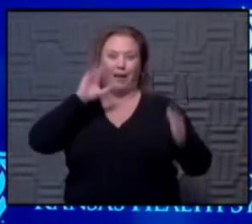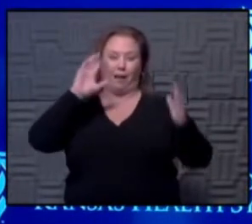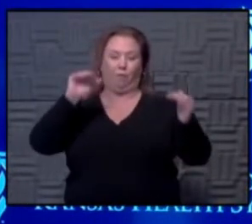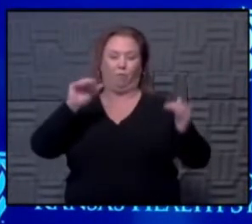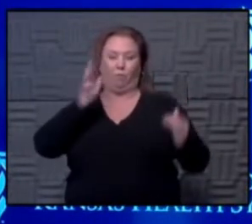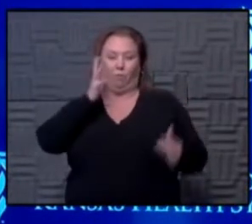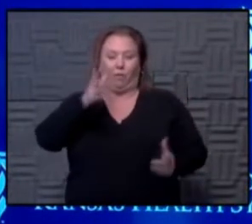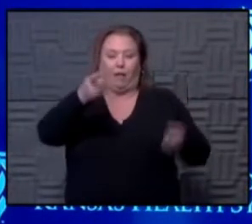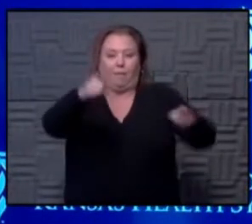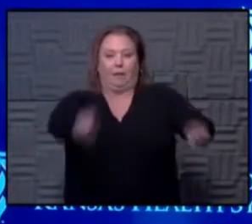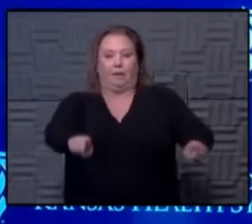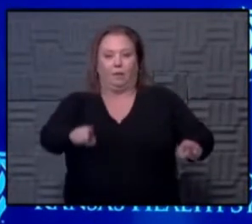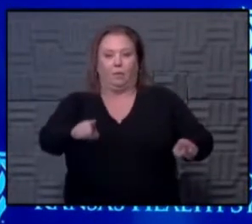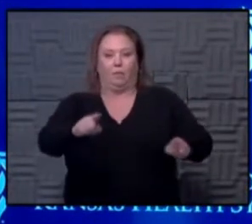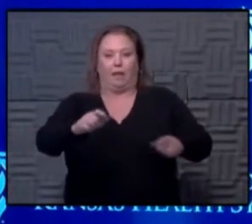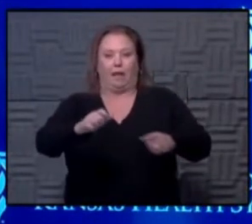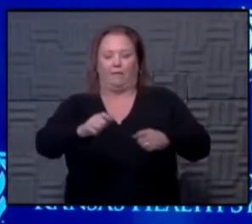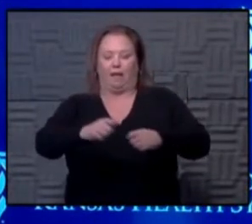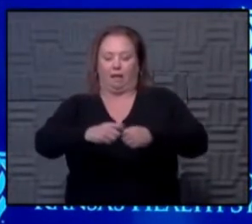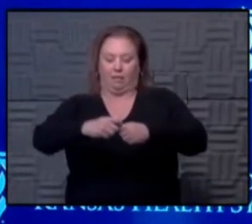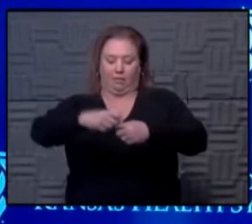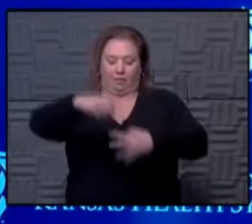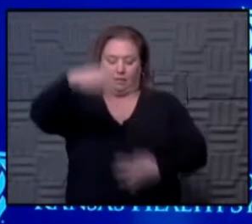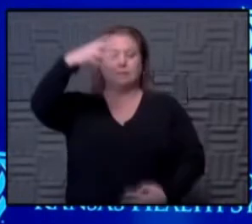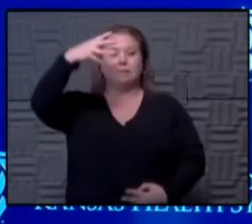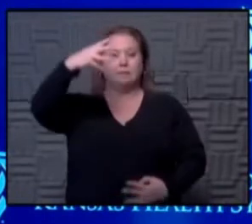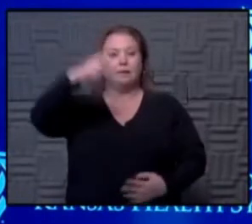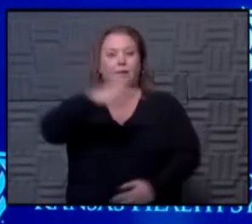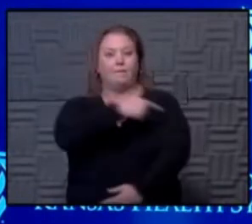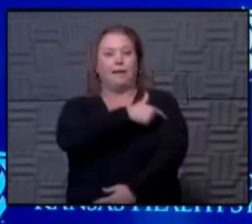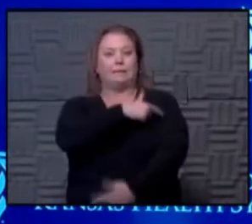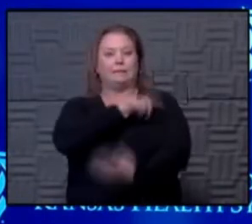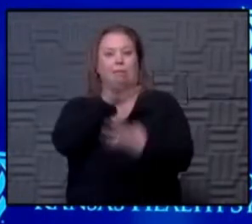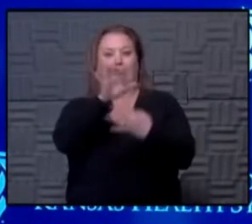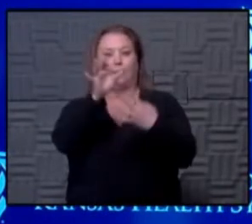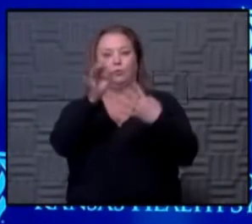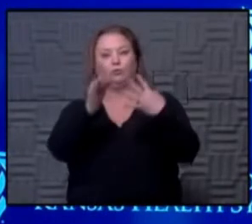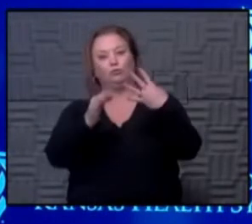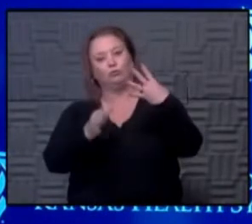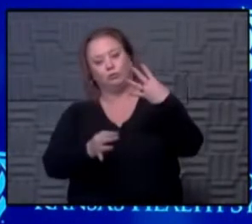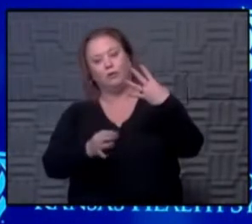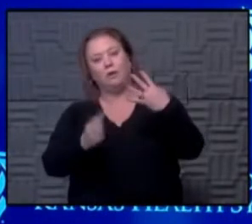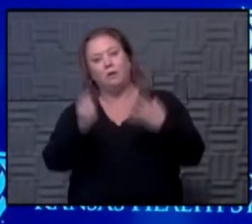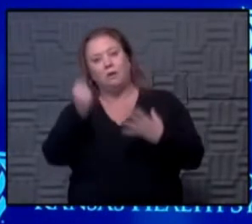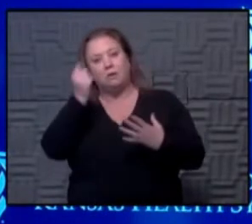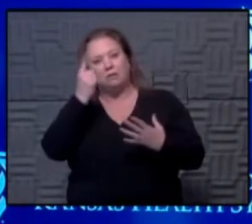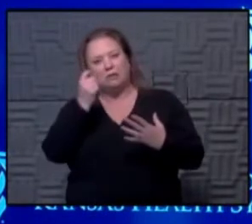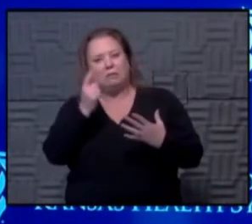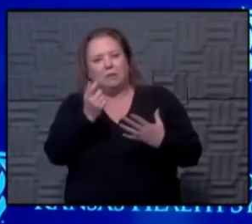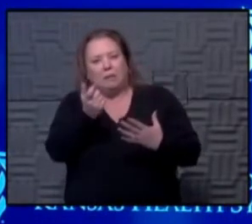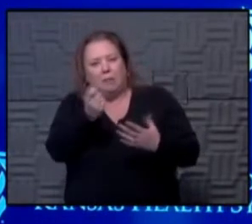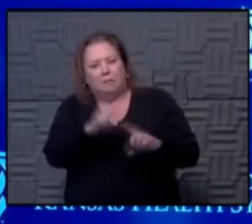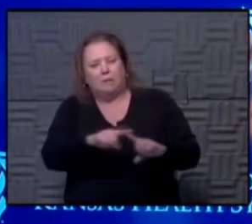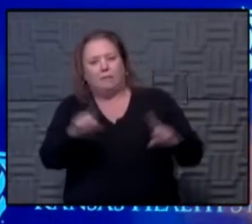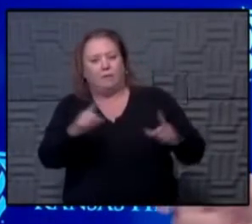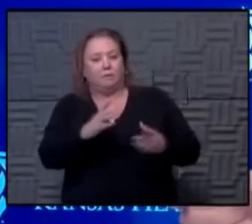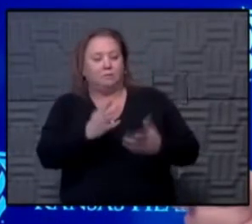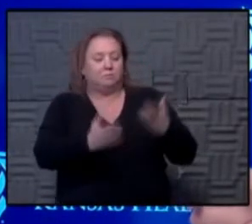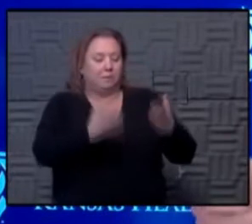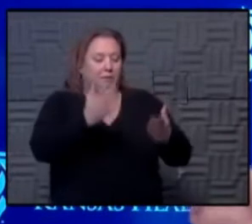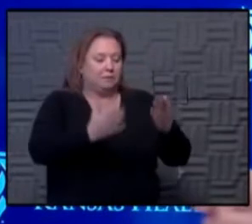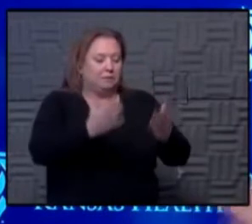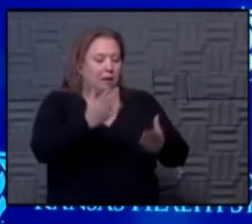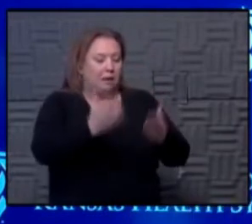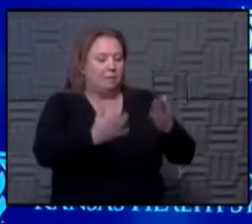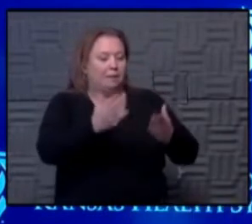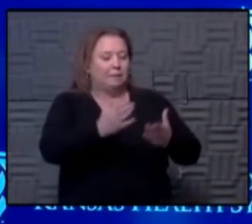likely, that we end up with a menu of vaccine choices, understanding that they may be slightly different. Some may work better in an